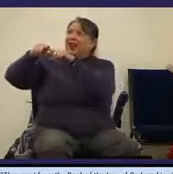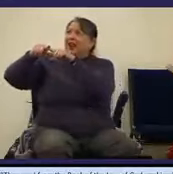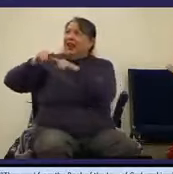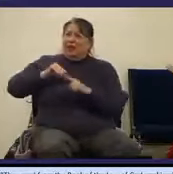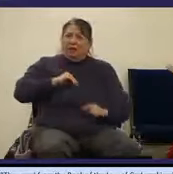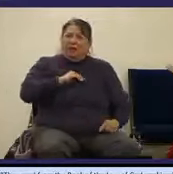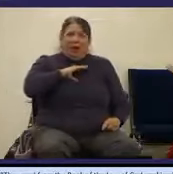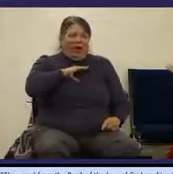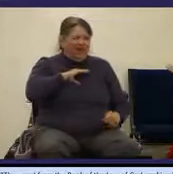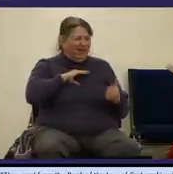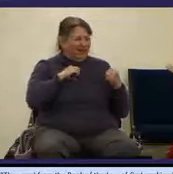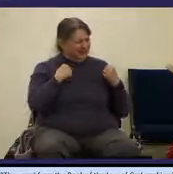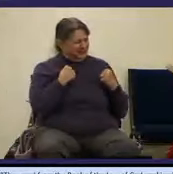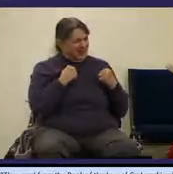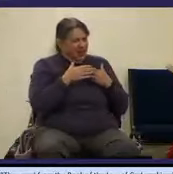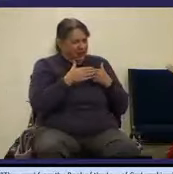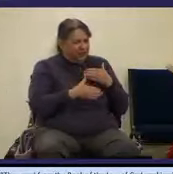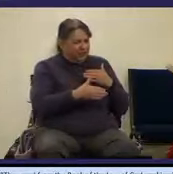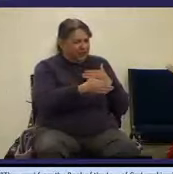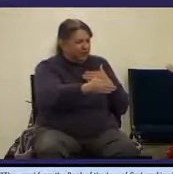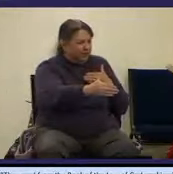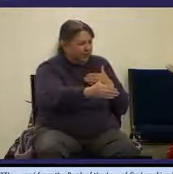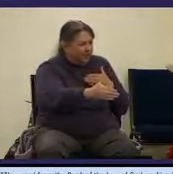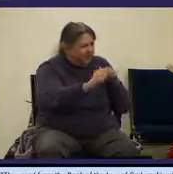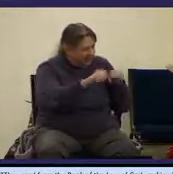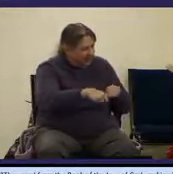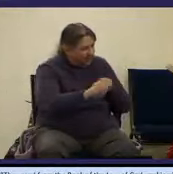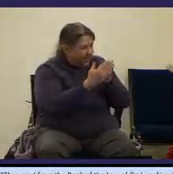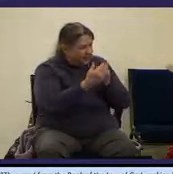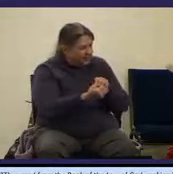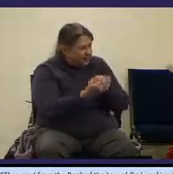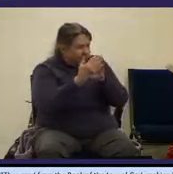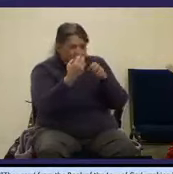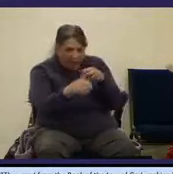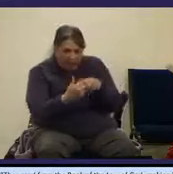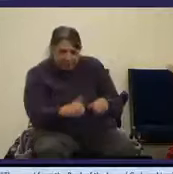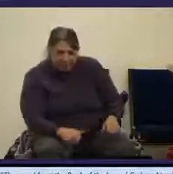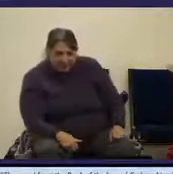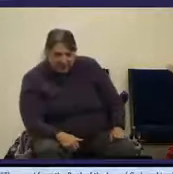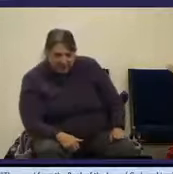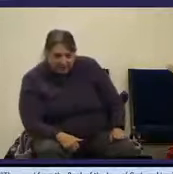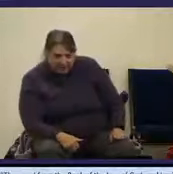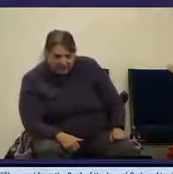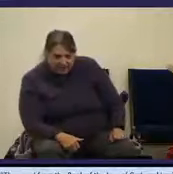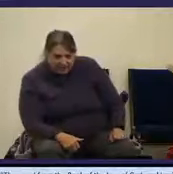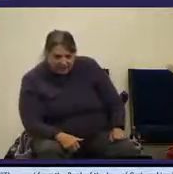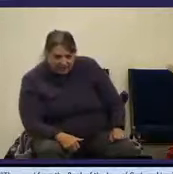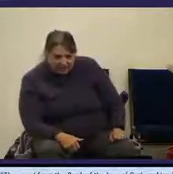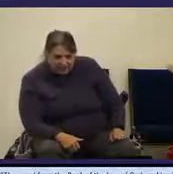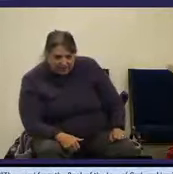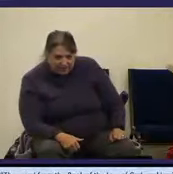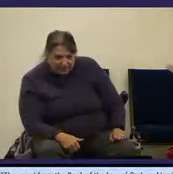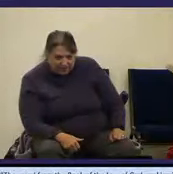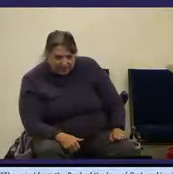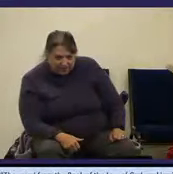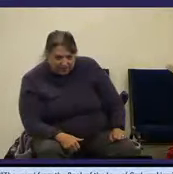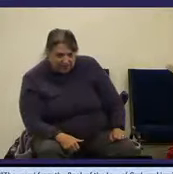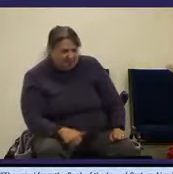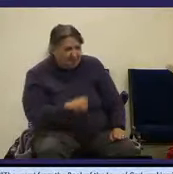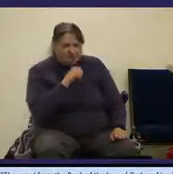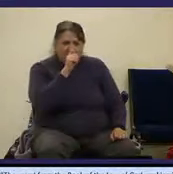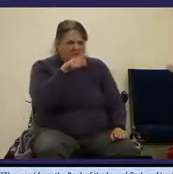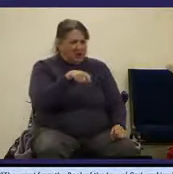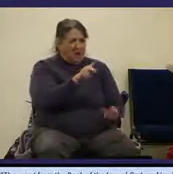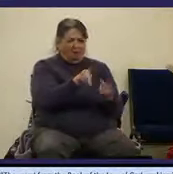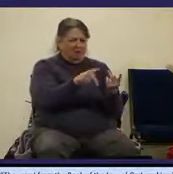the circumstances, the challenges, the shortcomings, not just of our world, but our own personal lives. So God